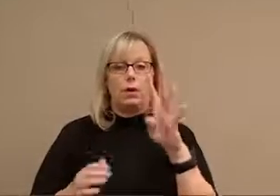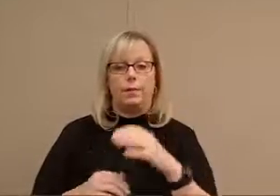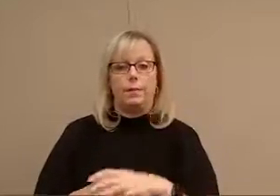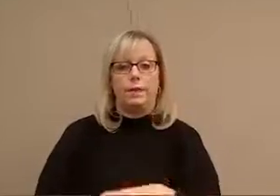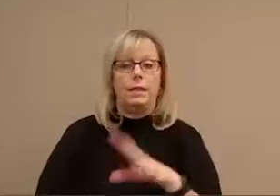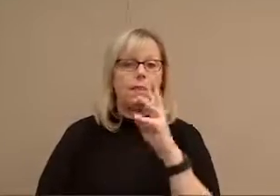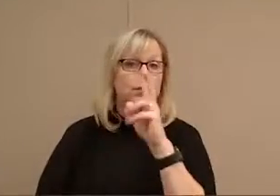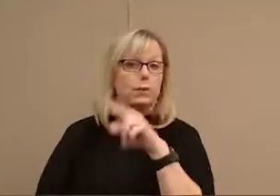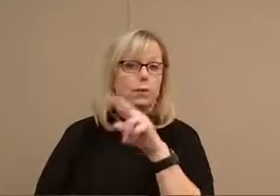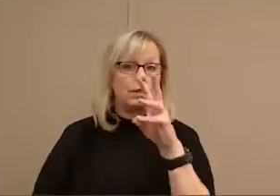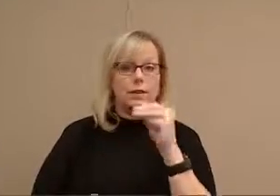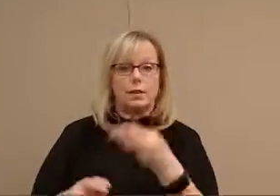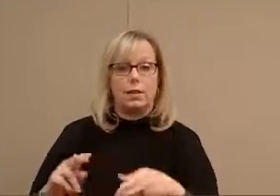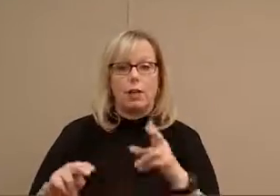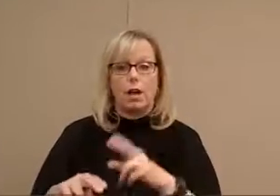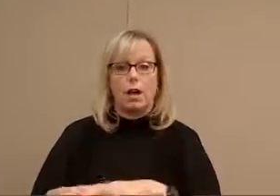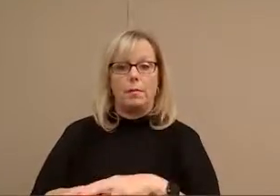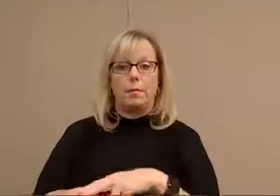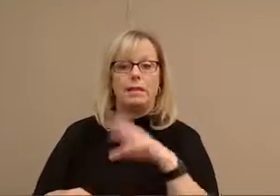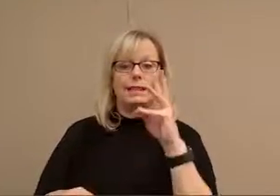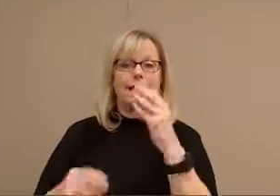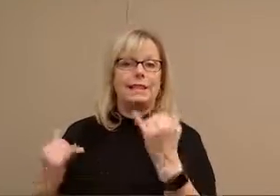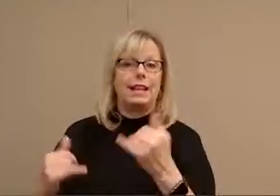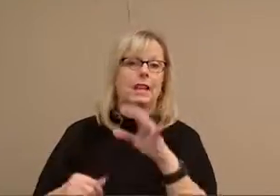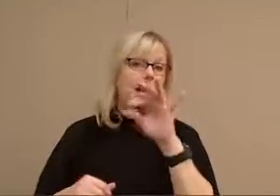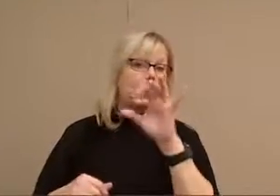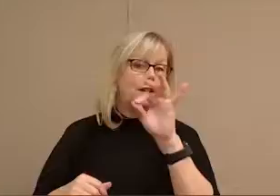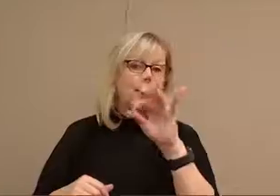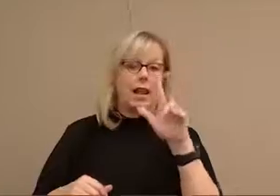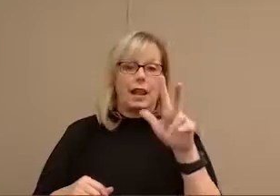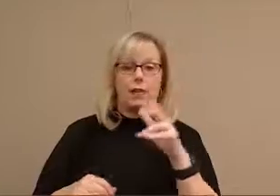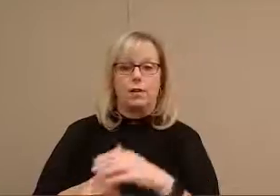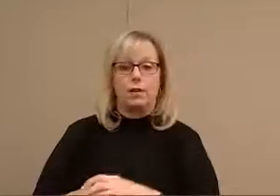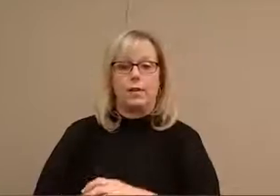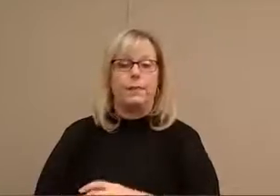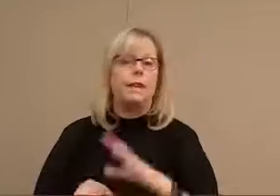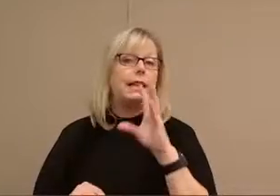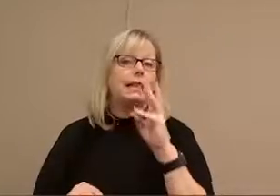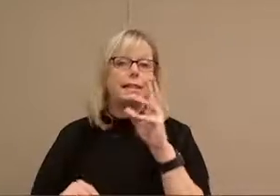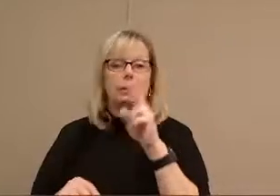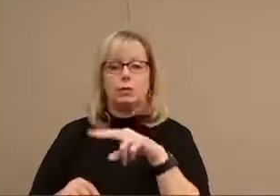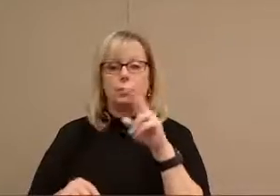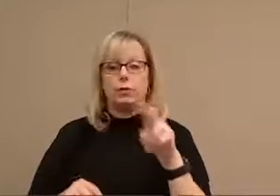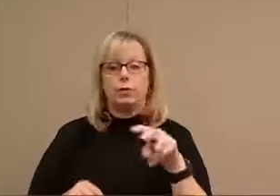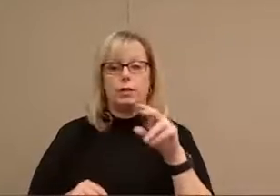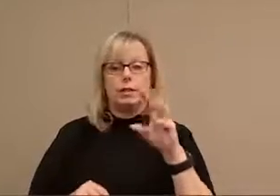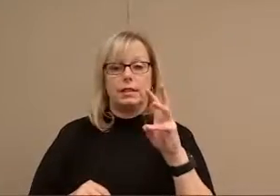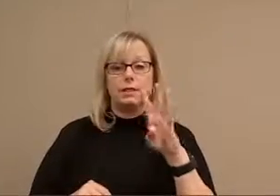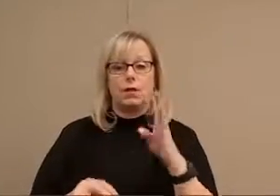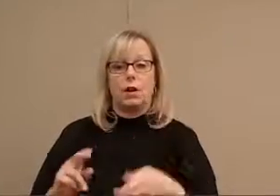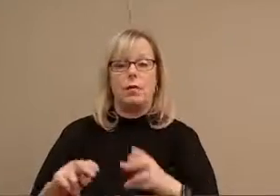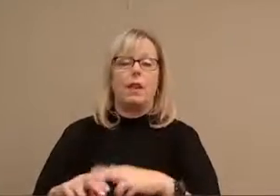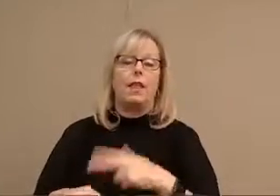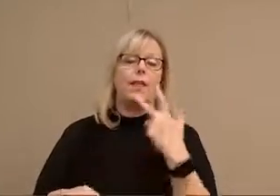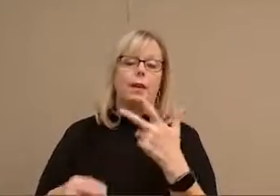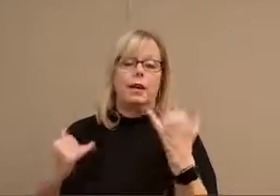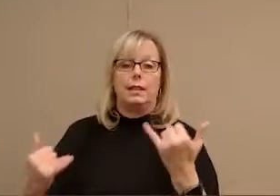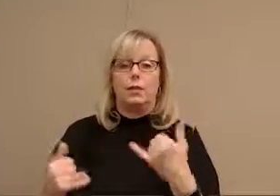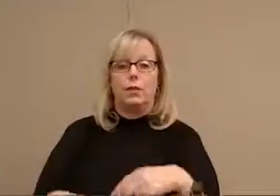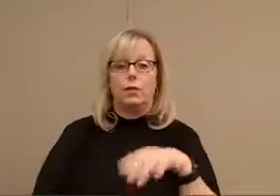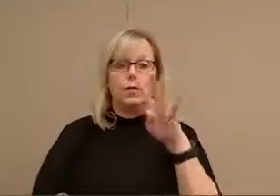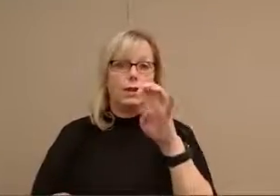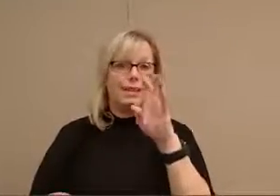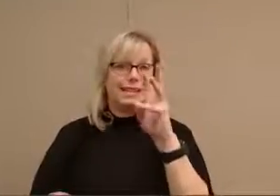1,464. 62260 up 6 to 993. 62264 up 3